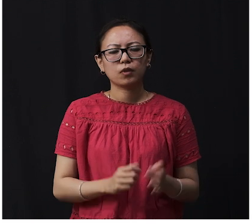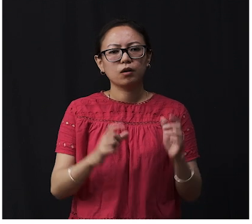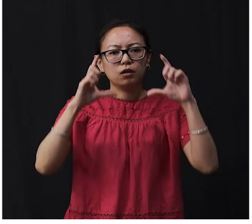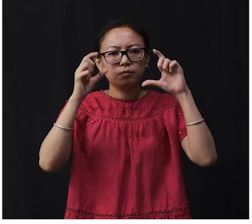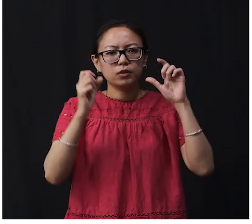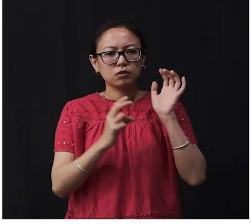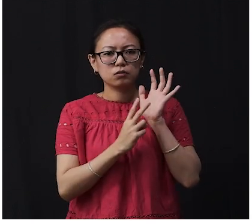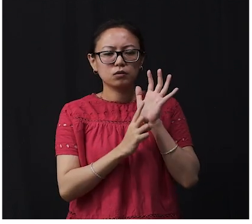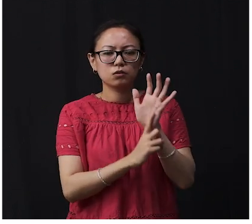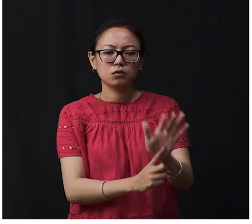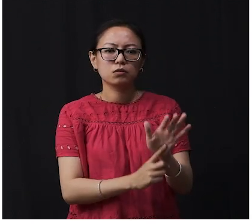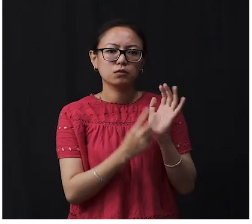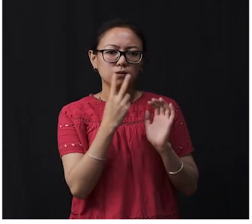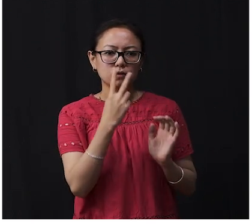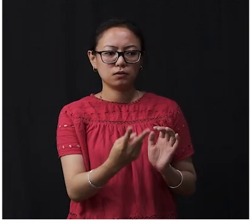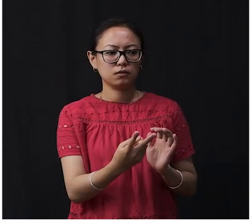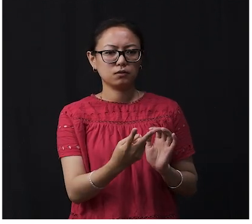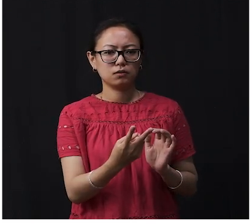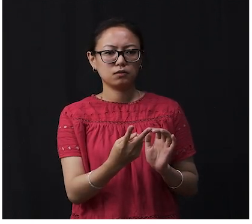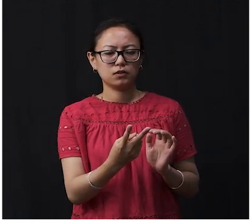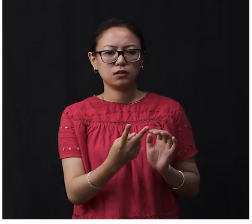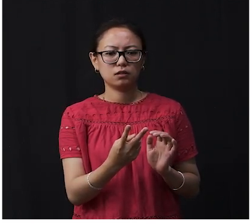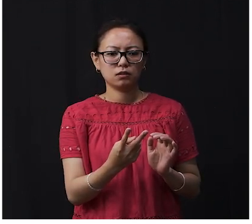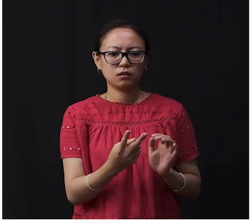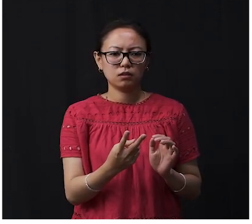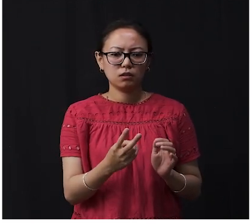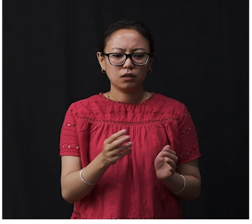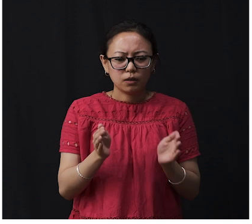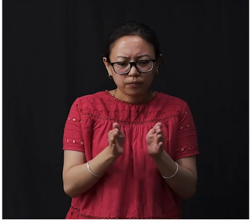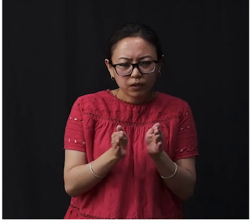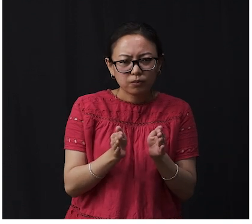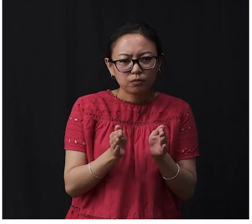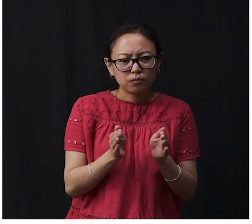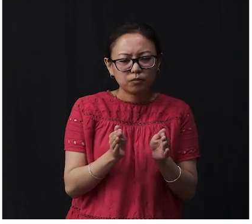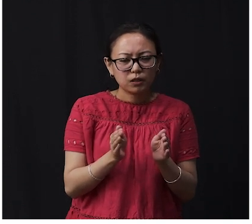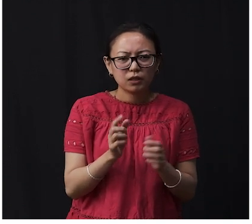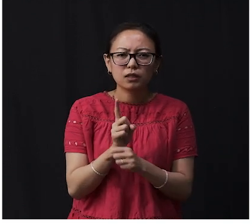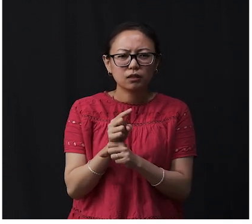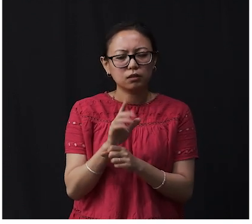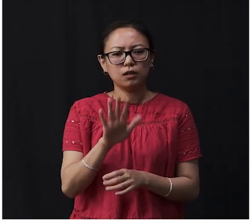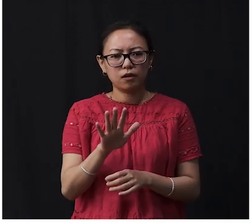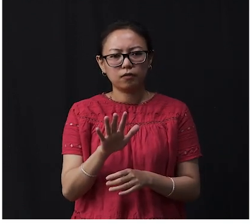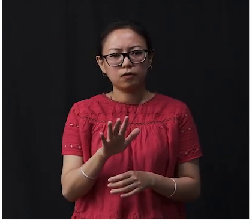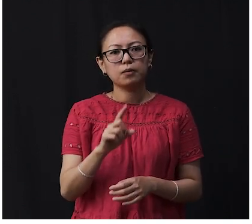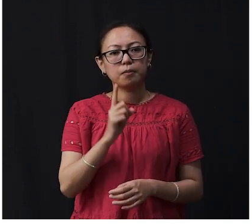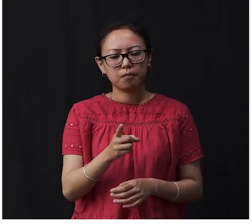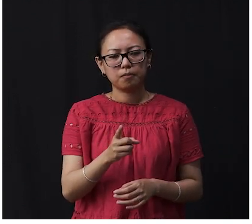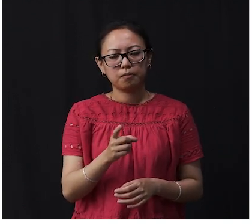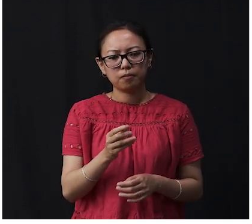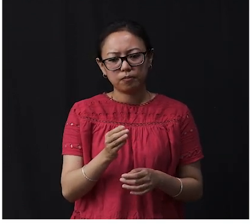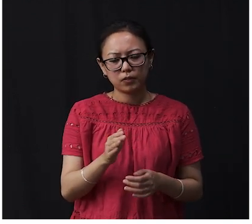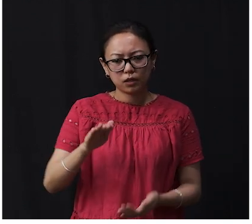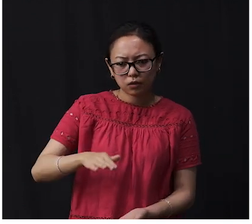more, and when it becomes a frog, it is completely gone. So the tadpole said, I will not need